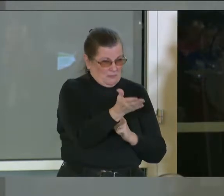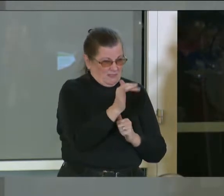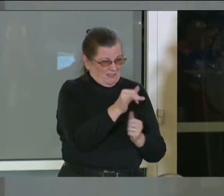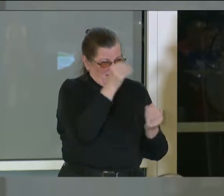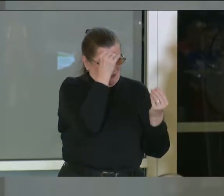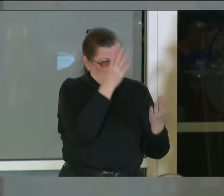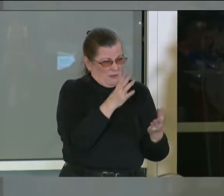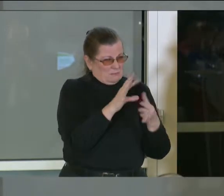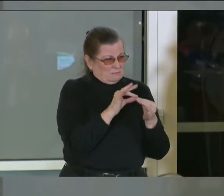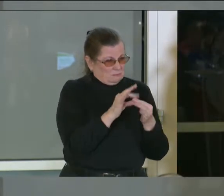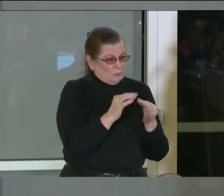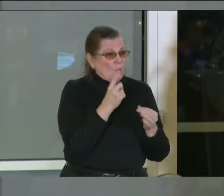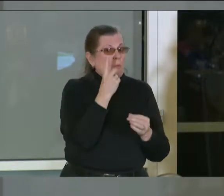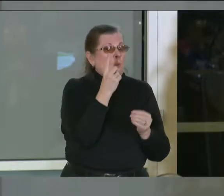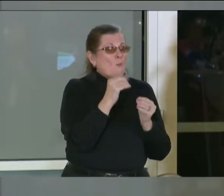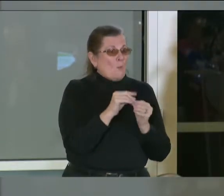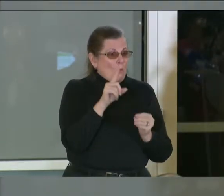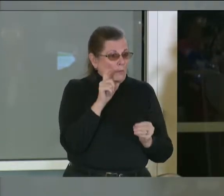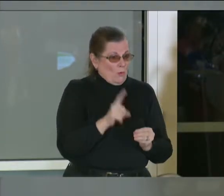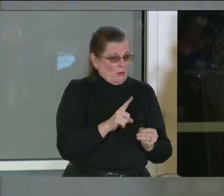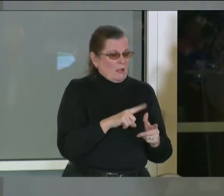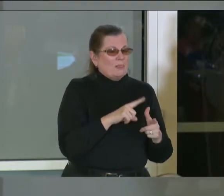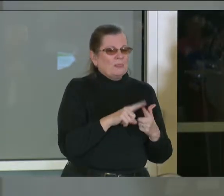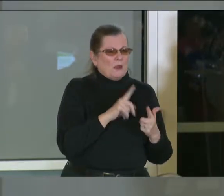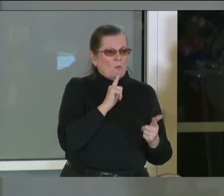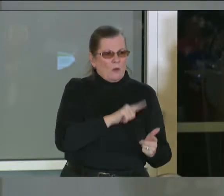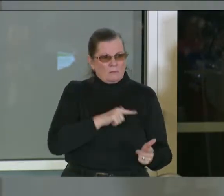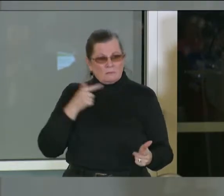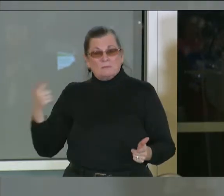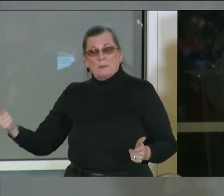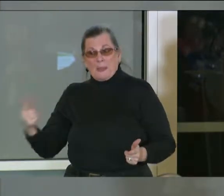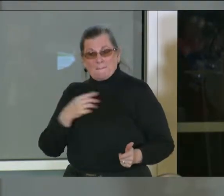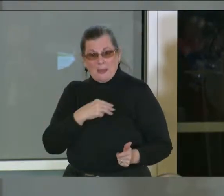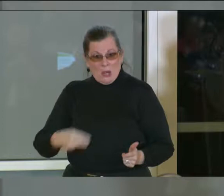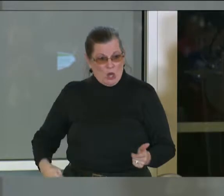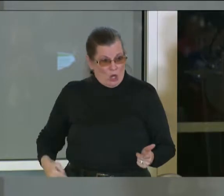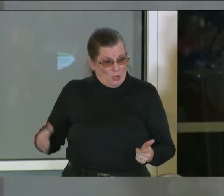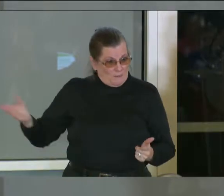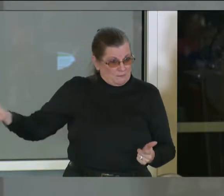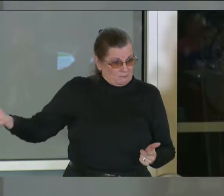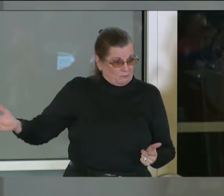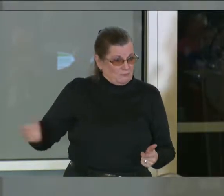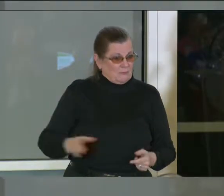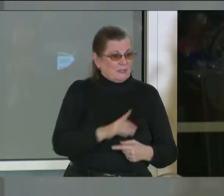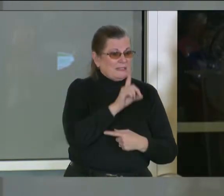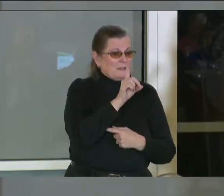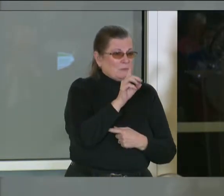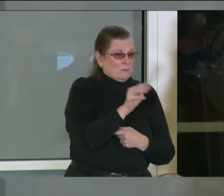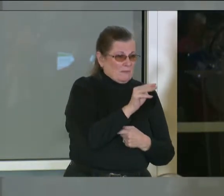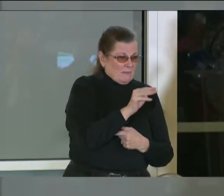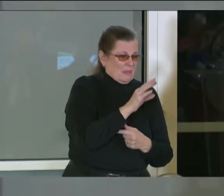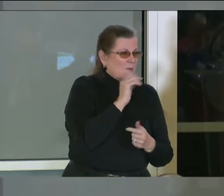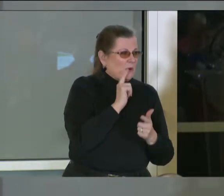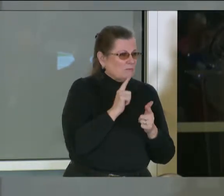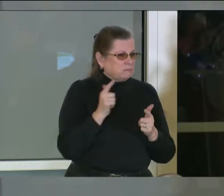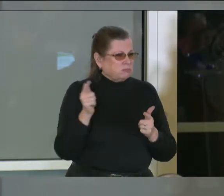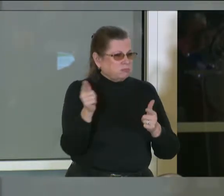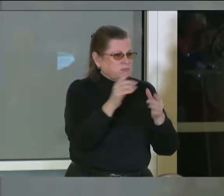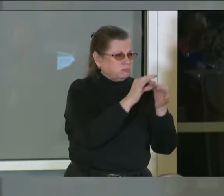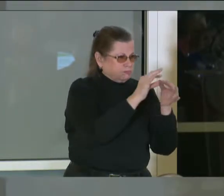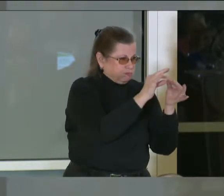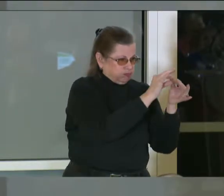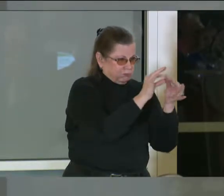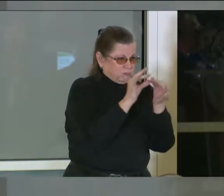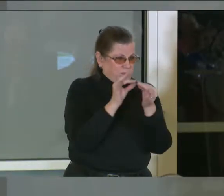up the mayor. And now that you've heard from the various deputy mayors and you've heard about the various issues, we're going to just take